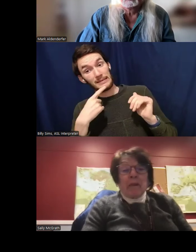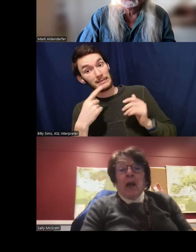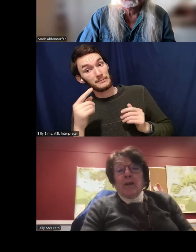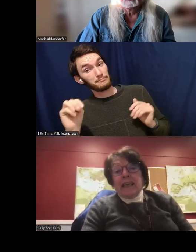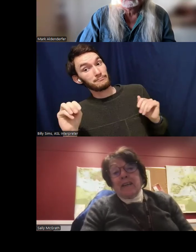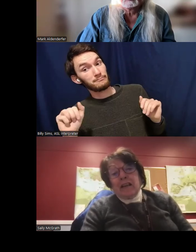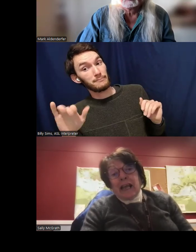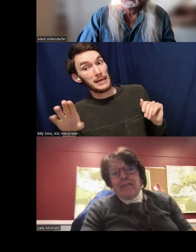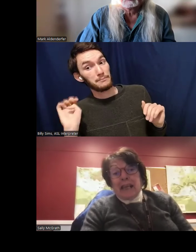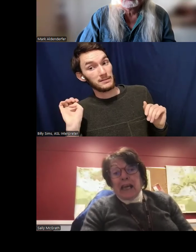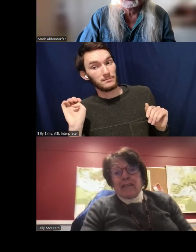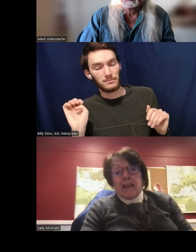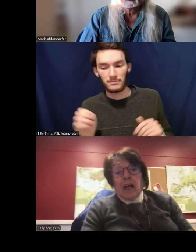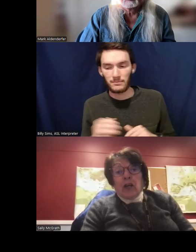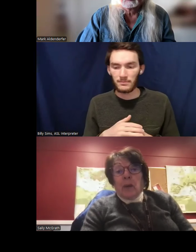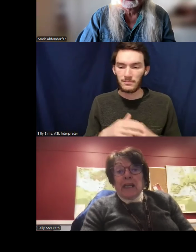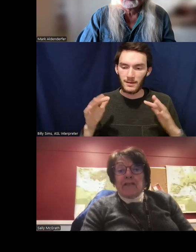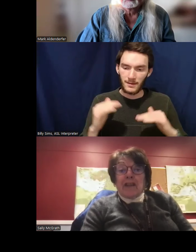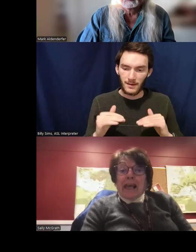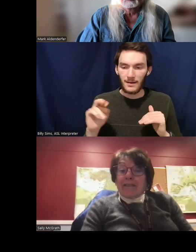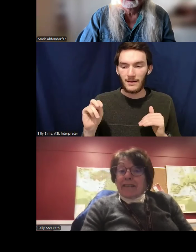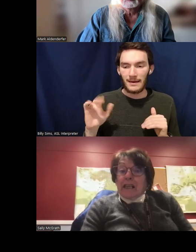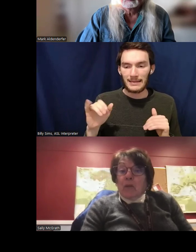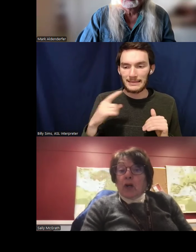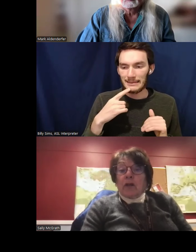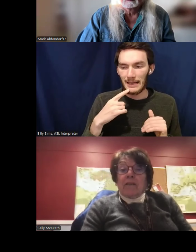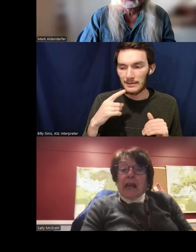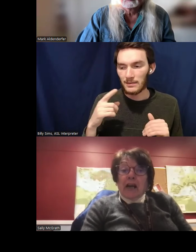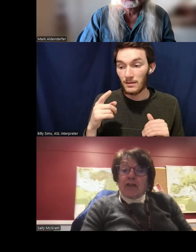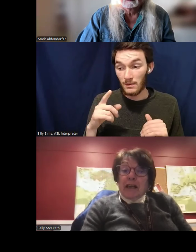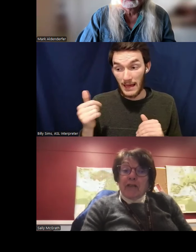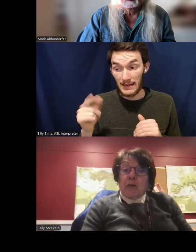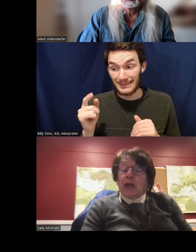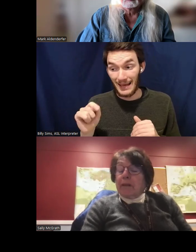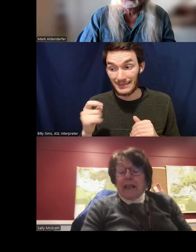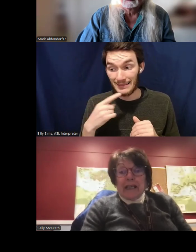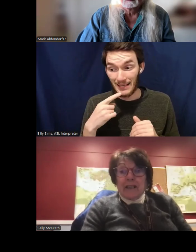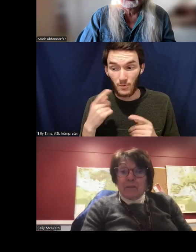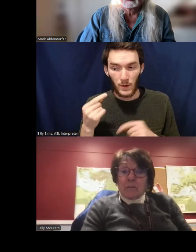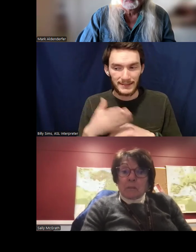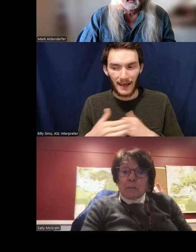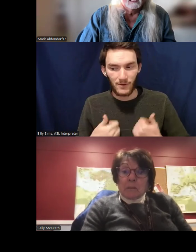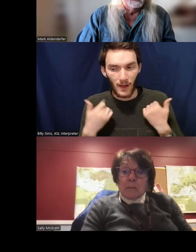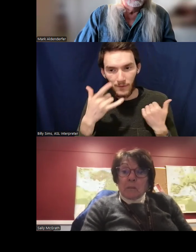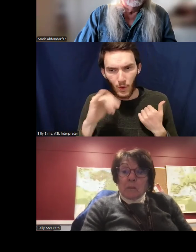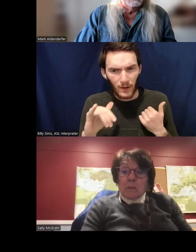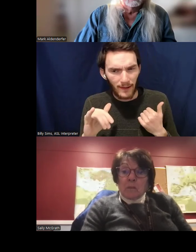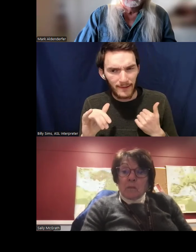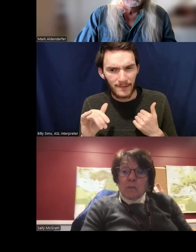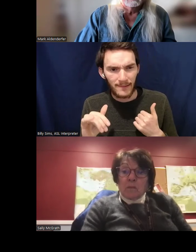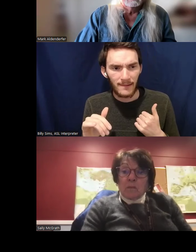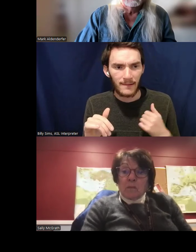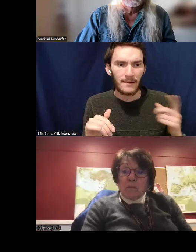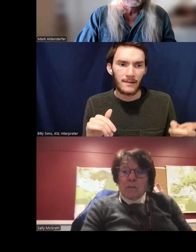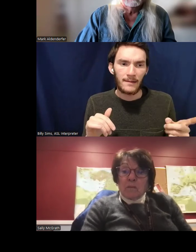Right. Okay, Nancy asks, do any of the texts say what the afterlife would have been like?